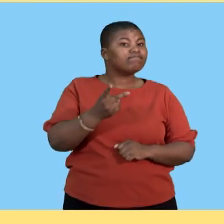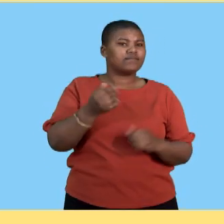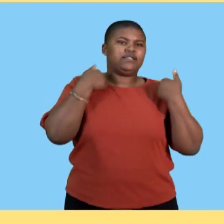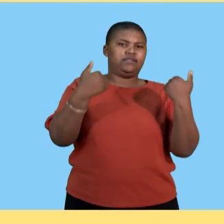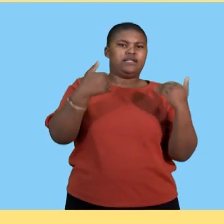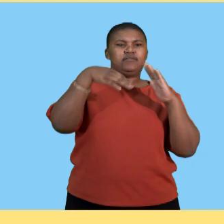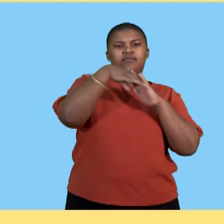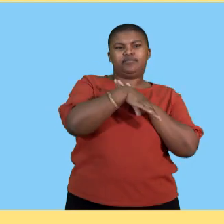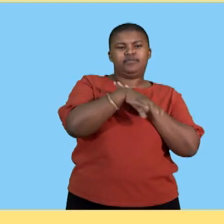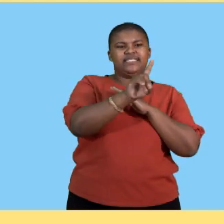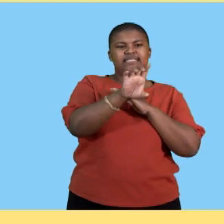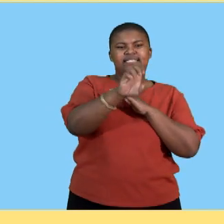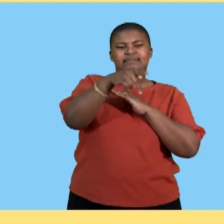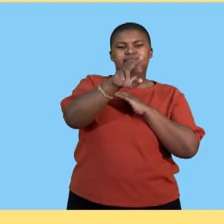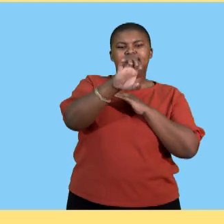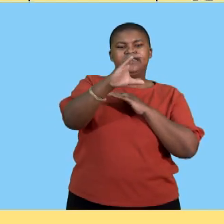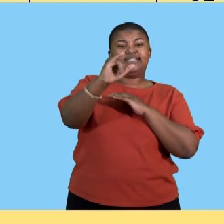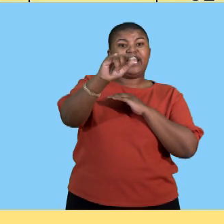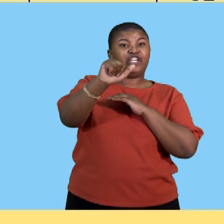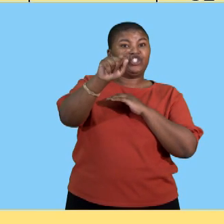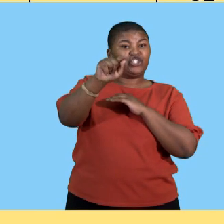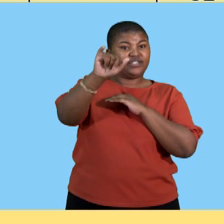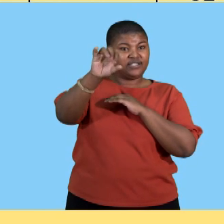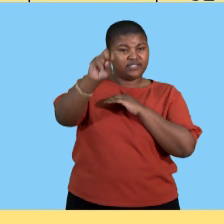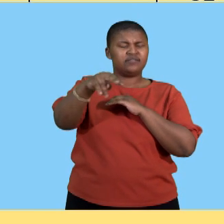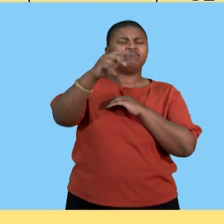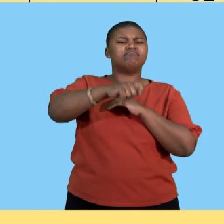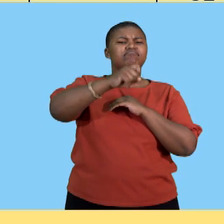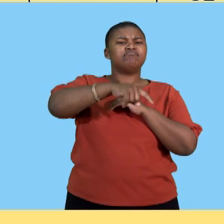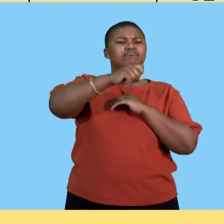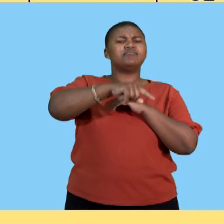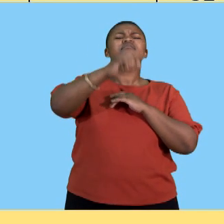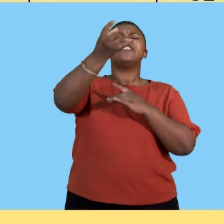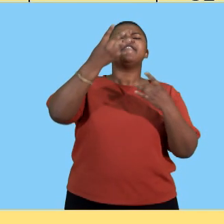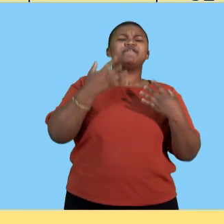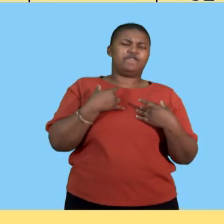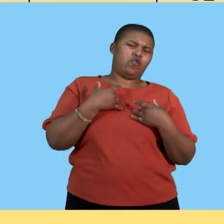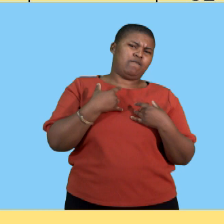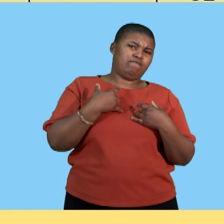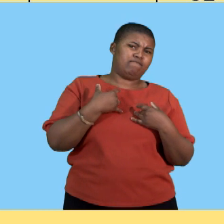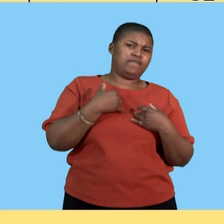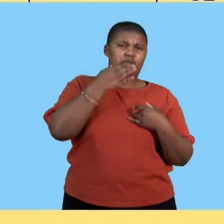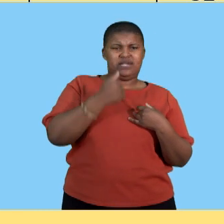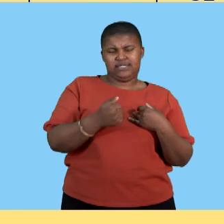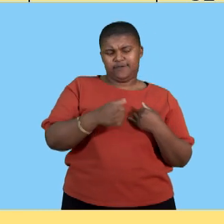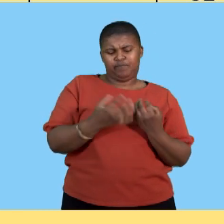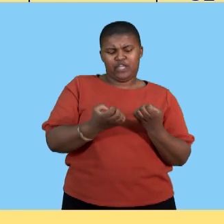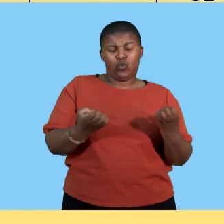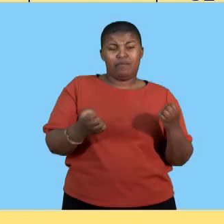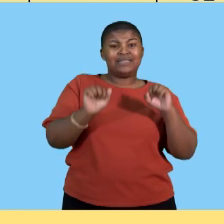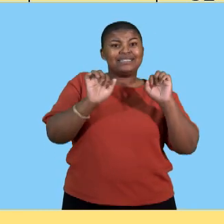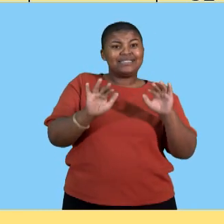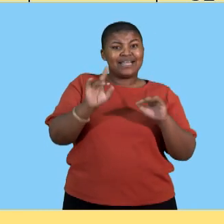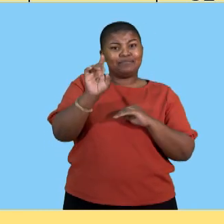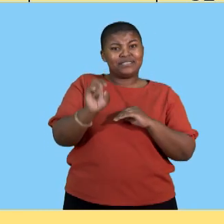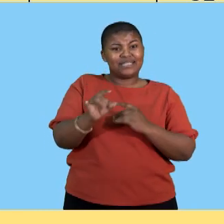let's start with the depreciation adjustment. It reads, provide for depreciation on equipment